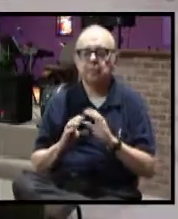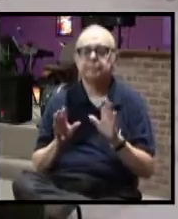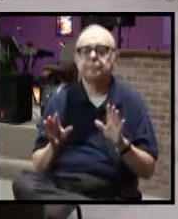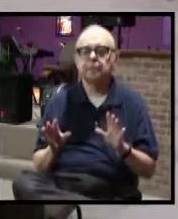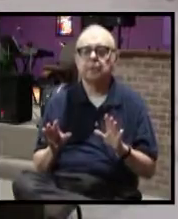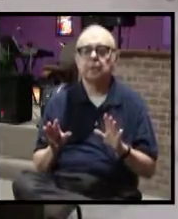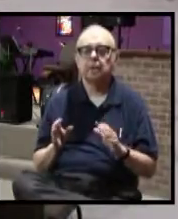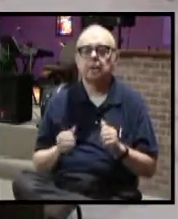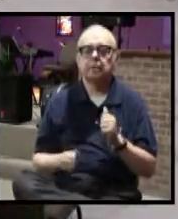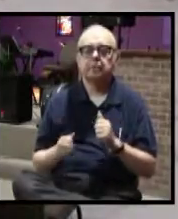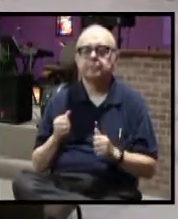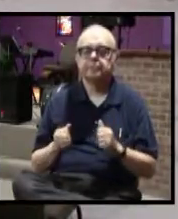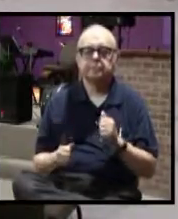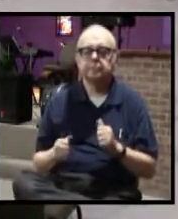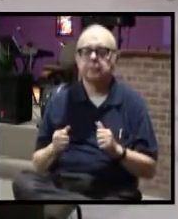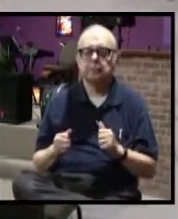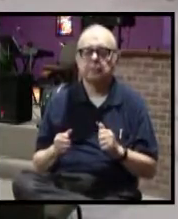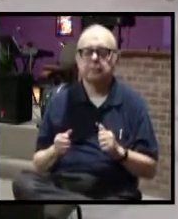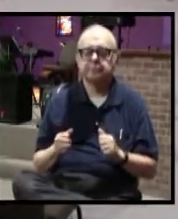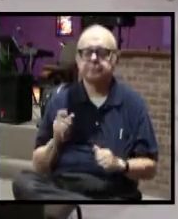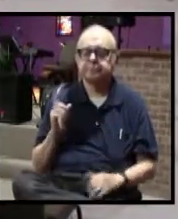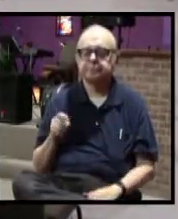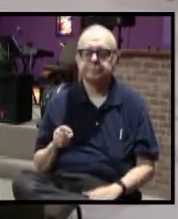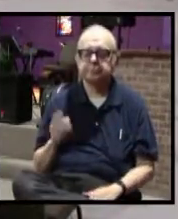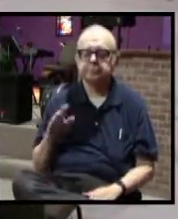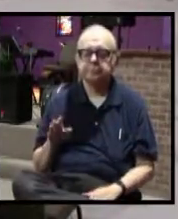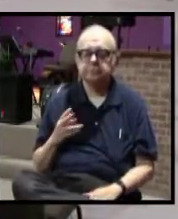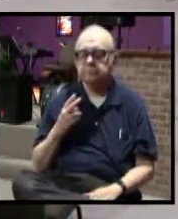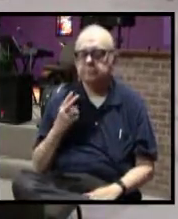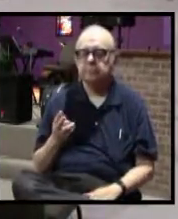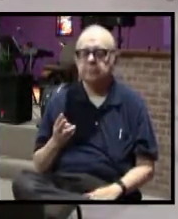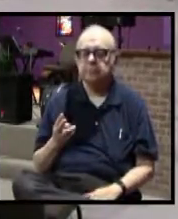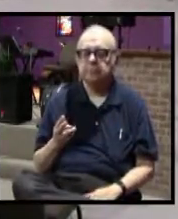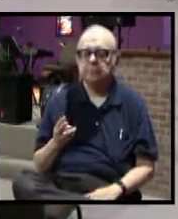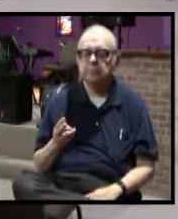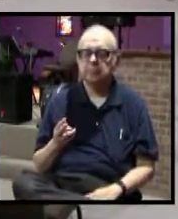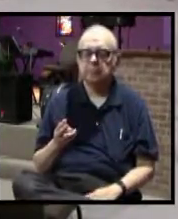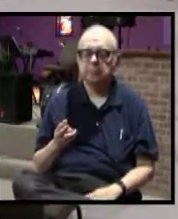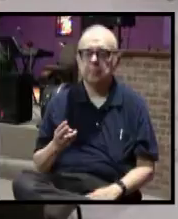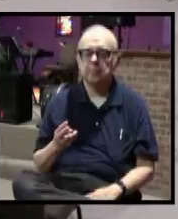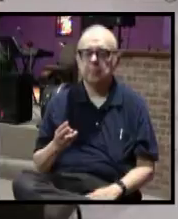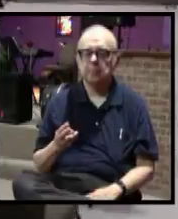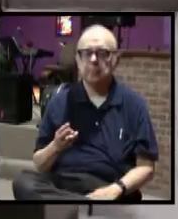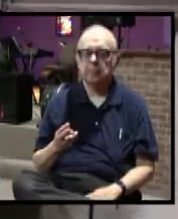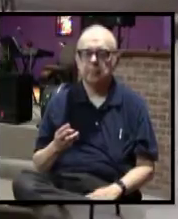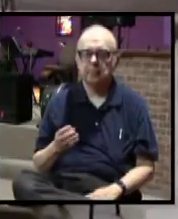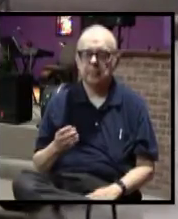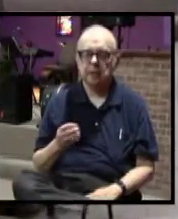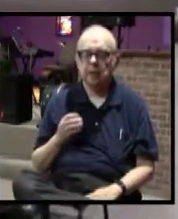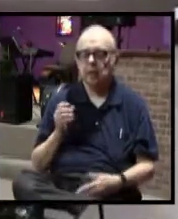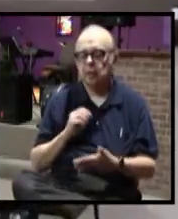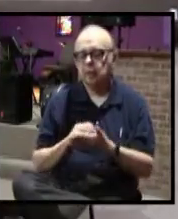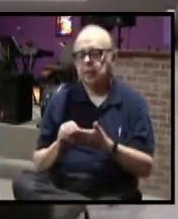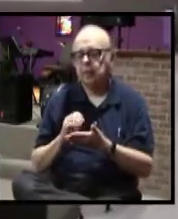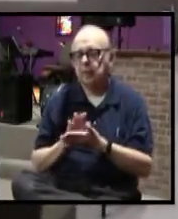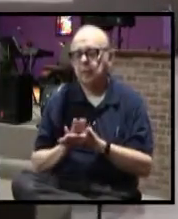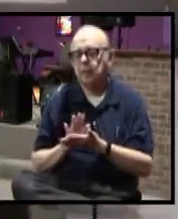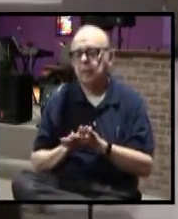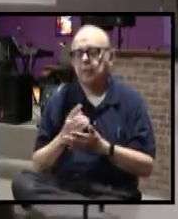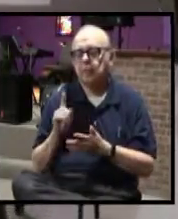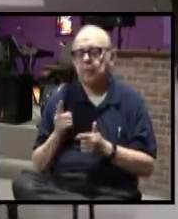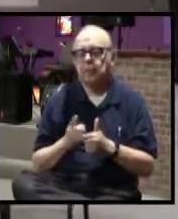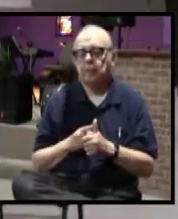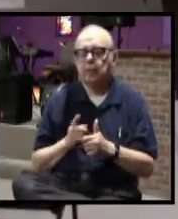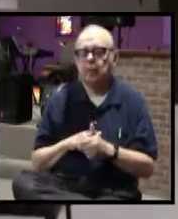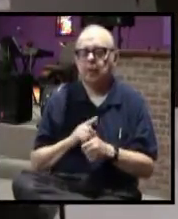clear. But I was. Mostly, I suppose, because I've never seen him put, I've never seen him put it down on